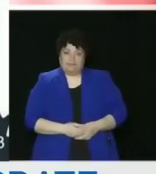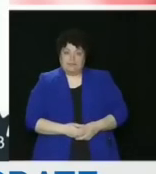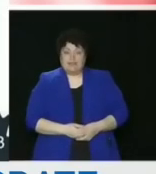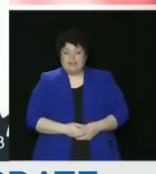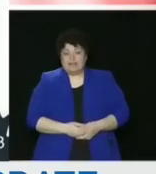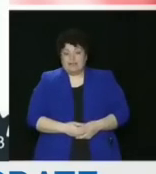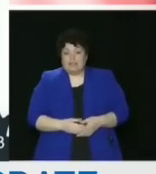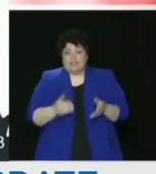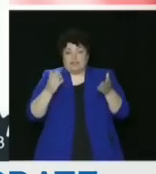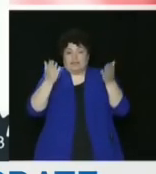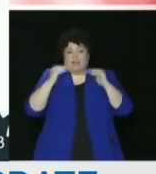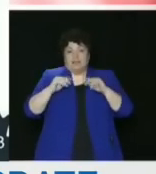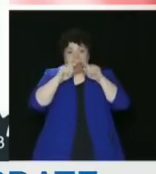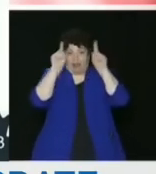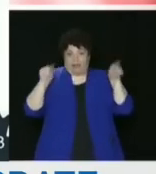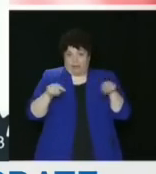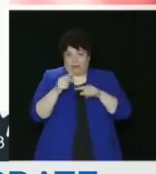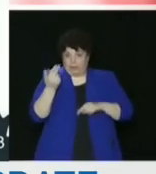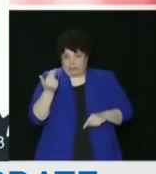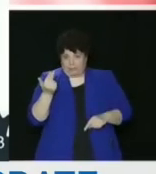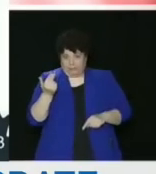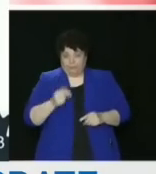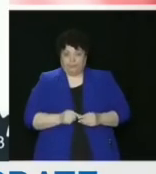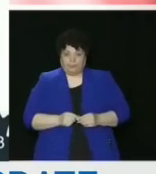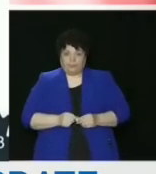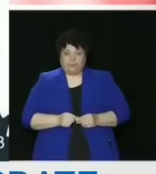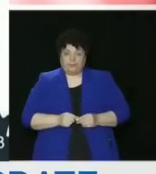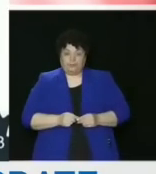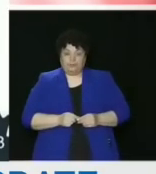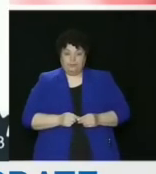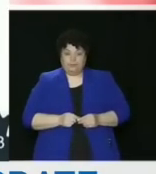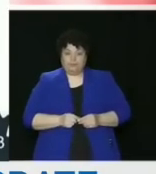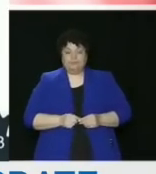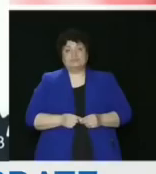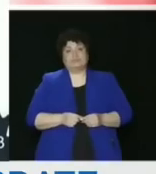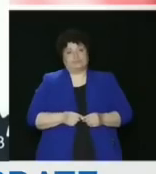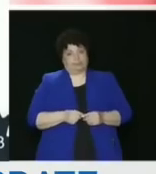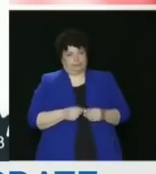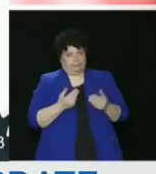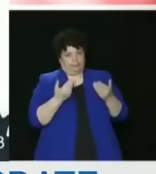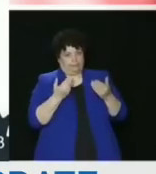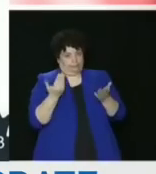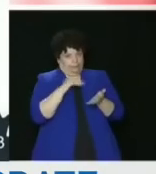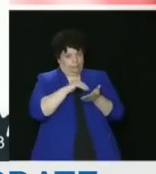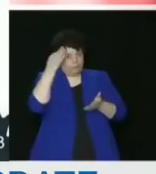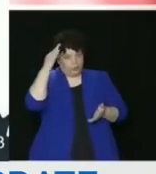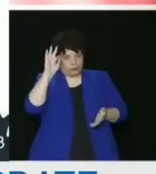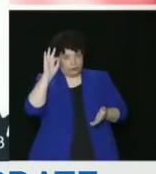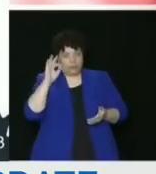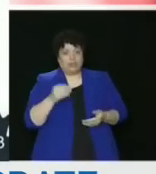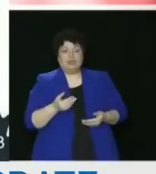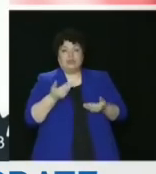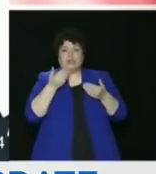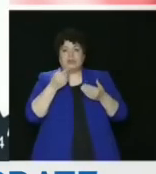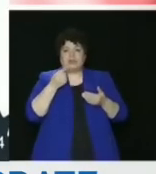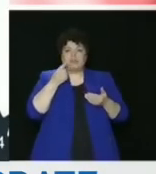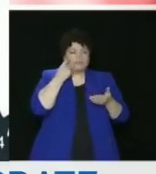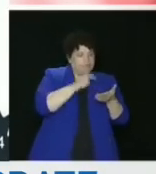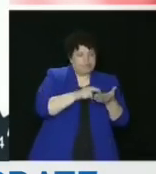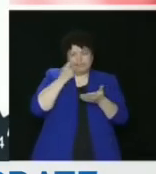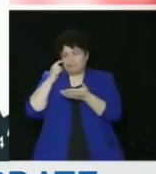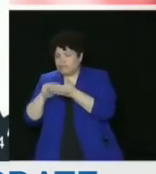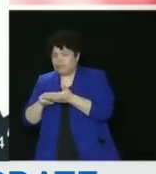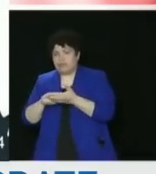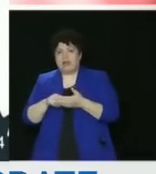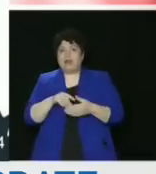Diapositive 13. Slide 13. Nous entreprenons également une We are also modélisation undertaking dynamique plus a complexe more qui nous aide complex à dynamic explorer ce modeling